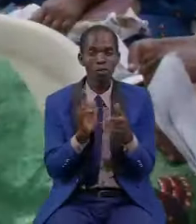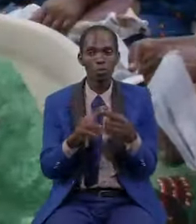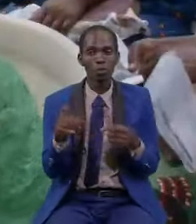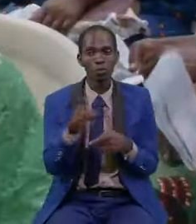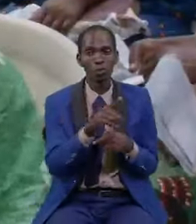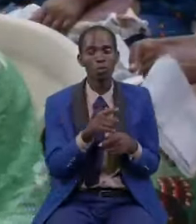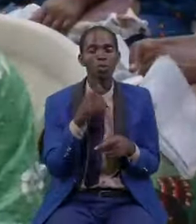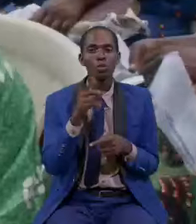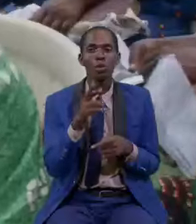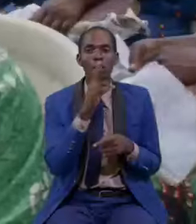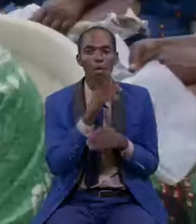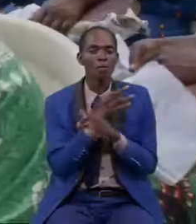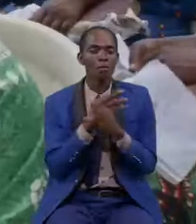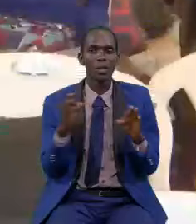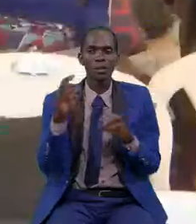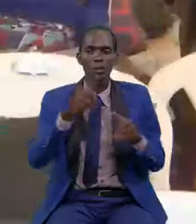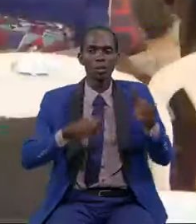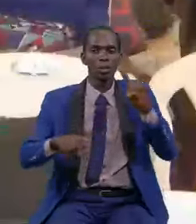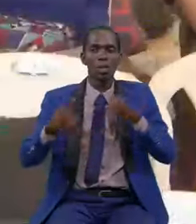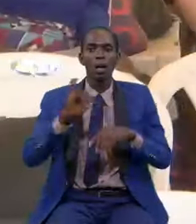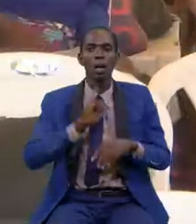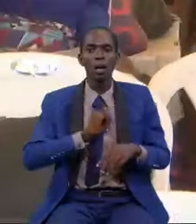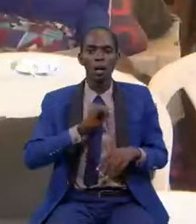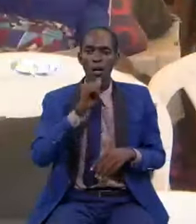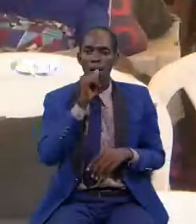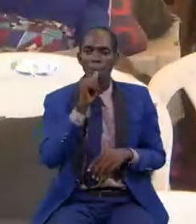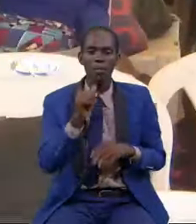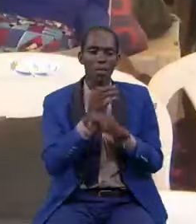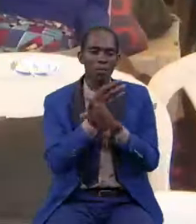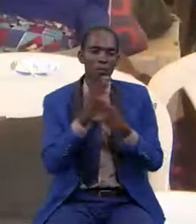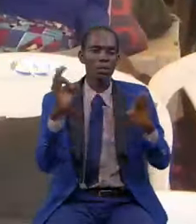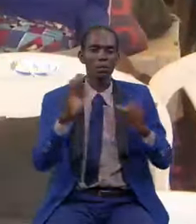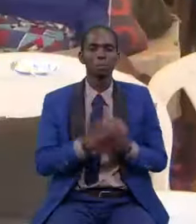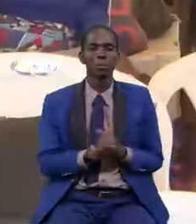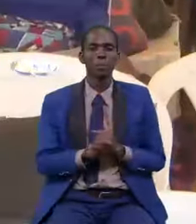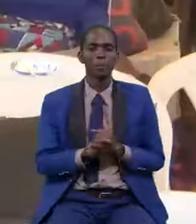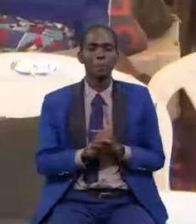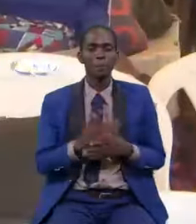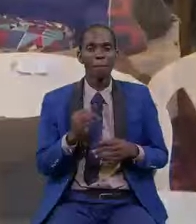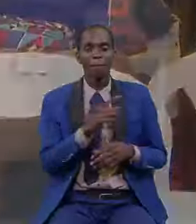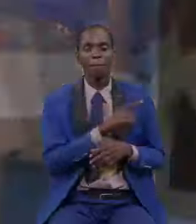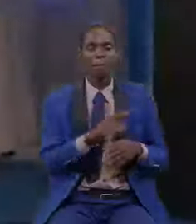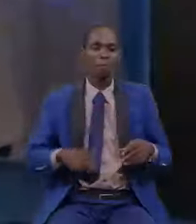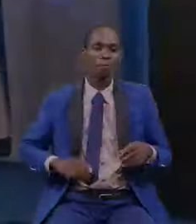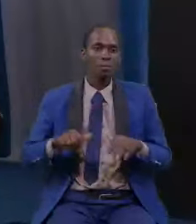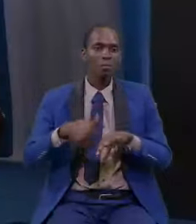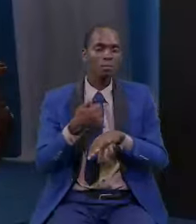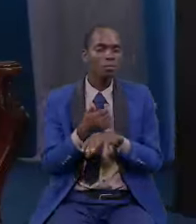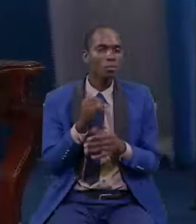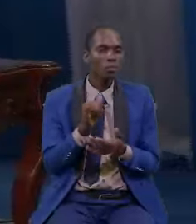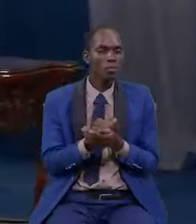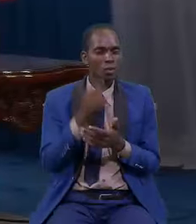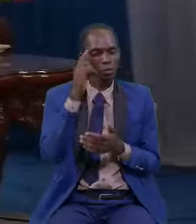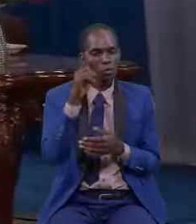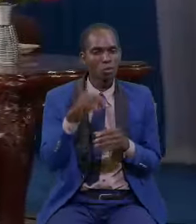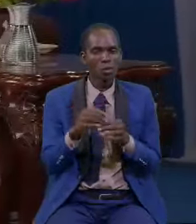I am free. The Lord confirm it to your life in Jesus' name. Number three